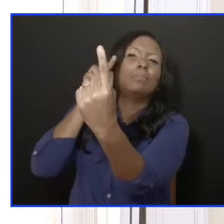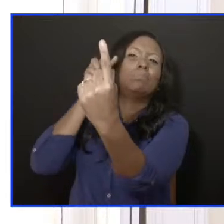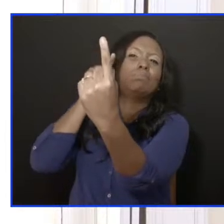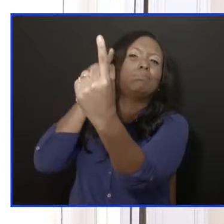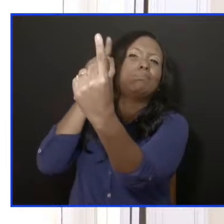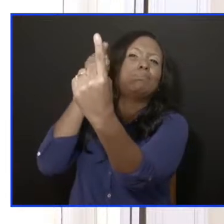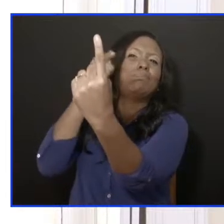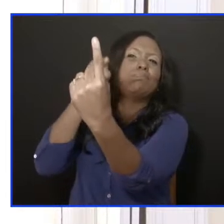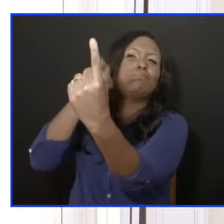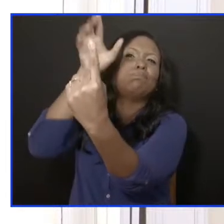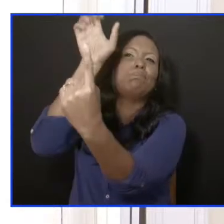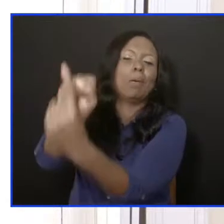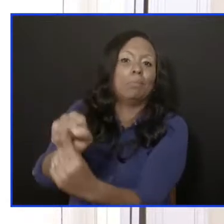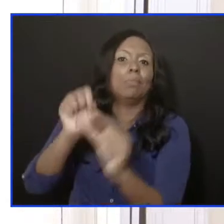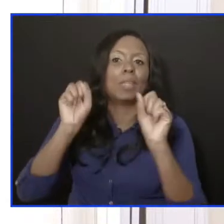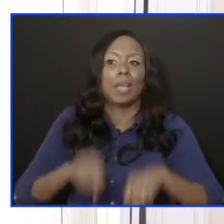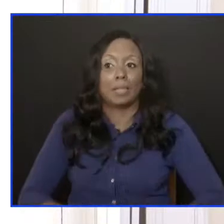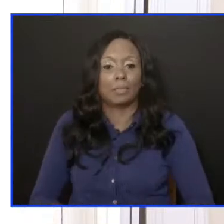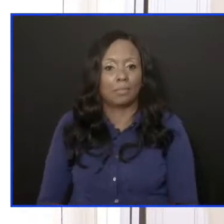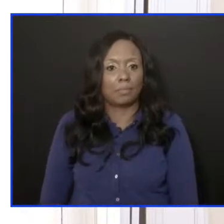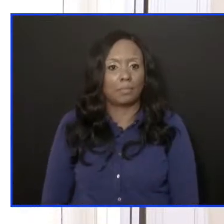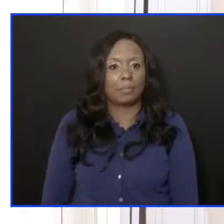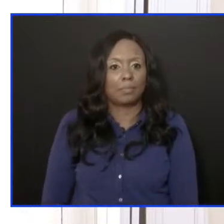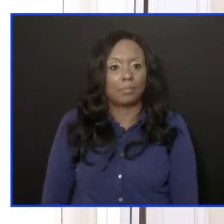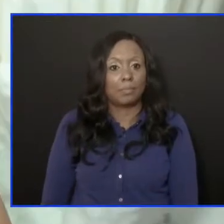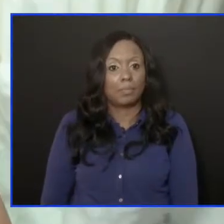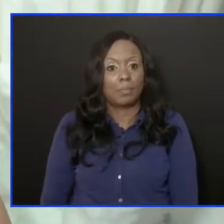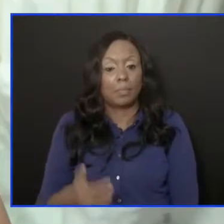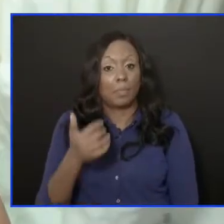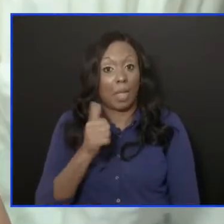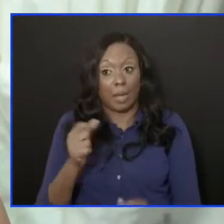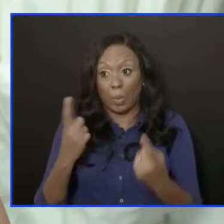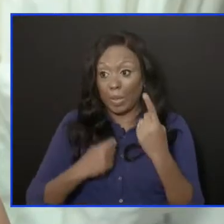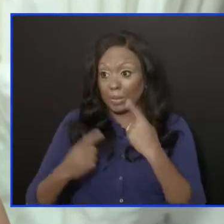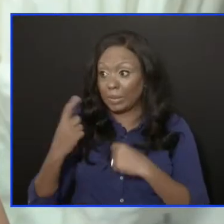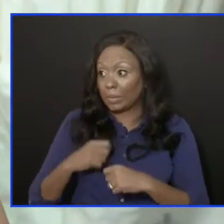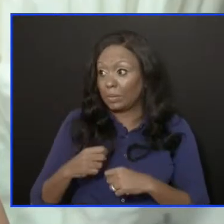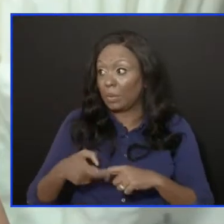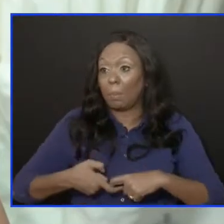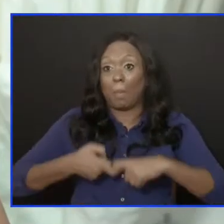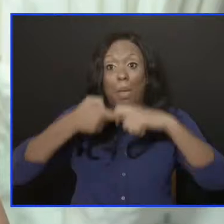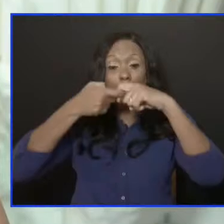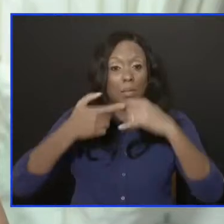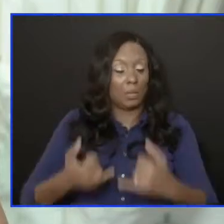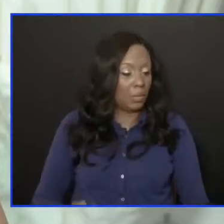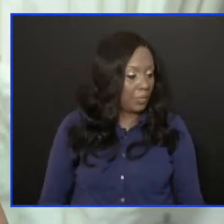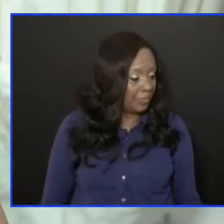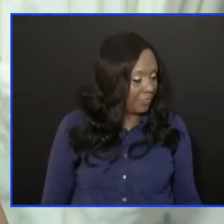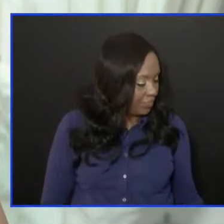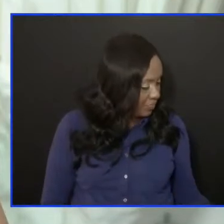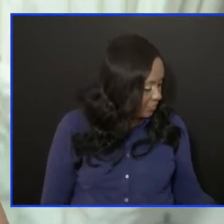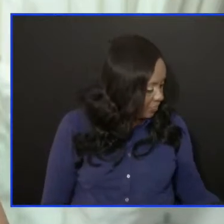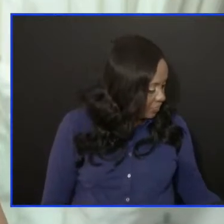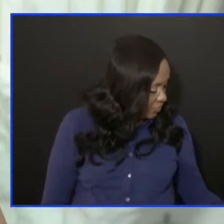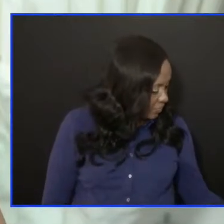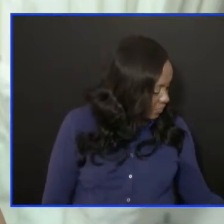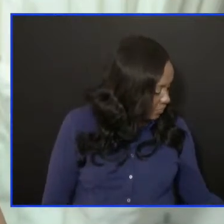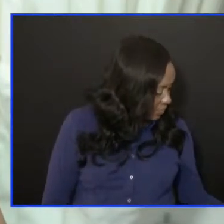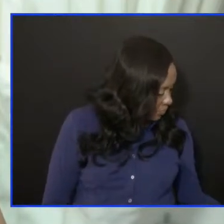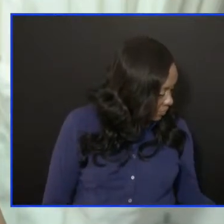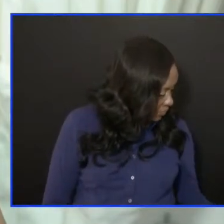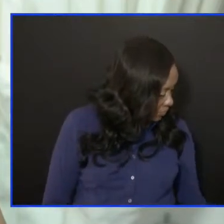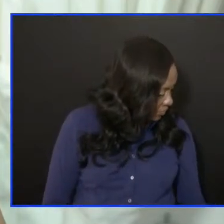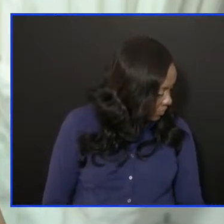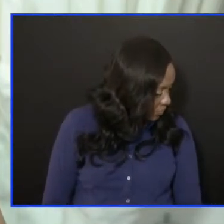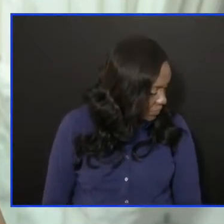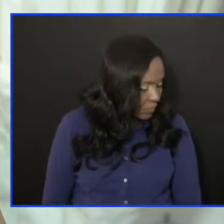achieve. Are there any questions, Lisa? We'll take and pause at this stage for any questions. Thank you. Yes, thank you, Prime Minister. I'll just ask